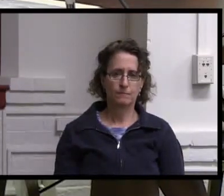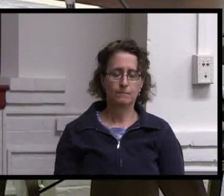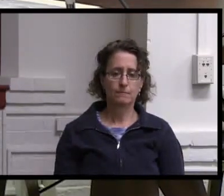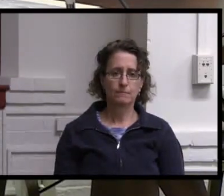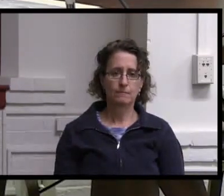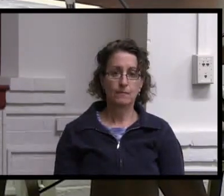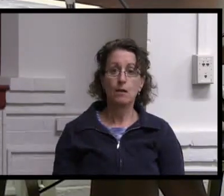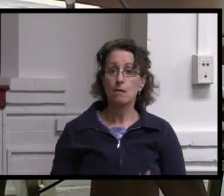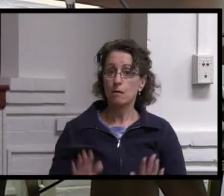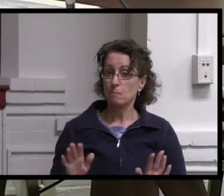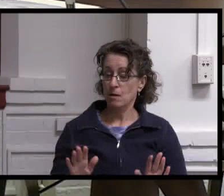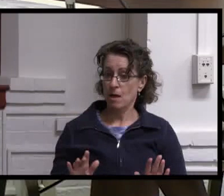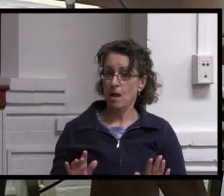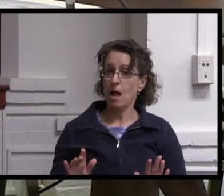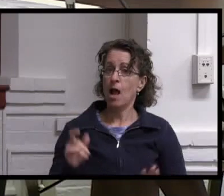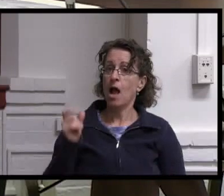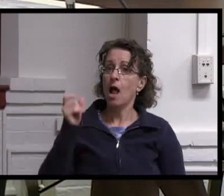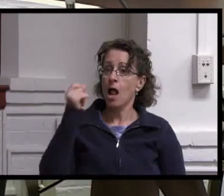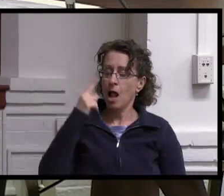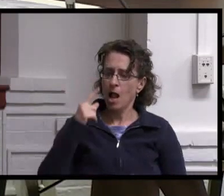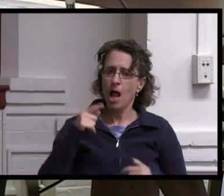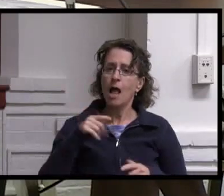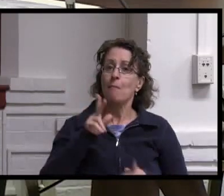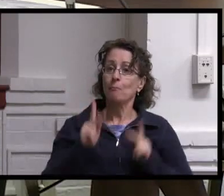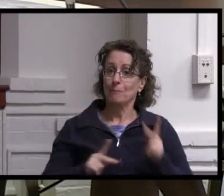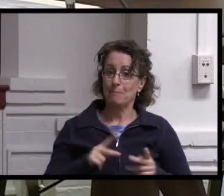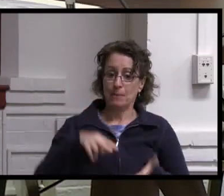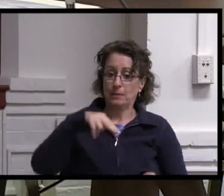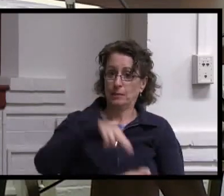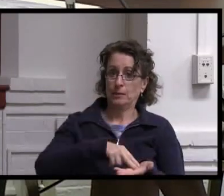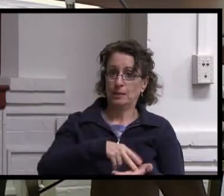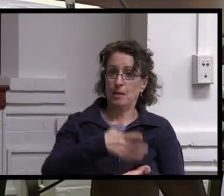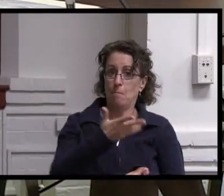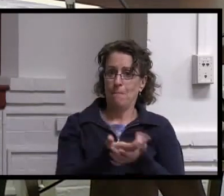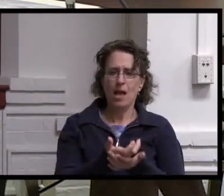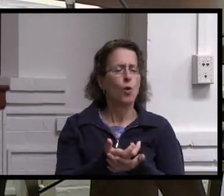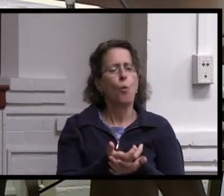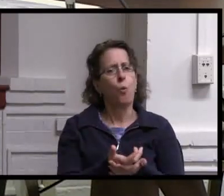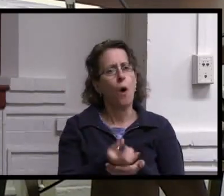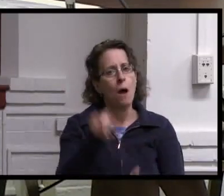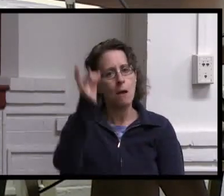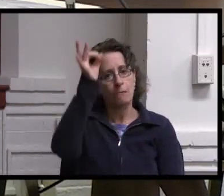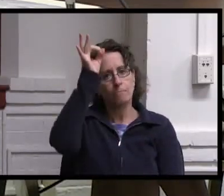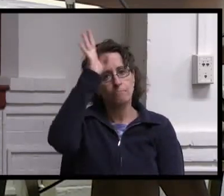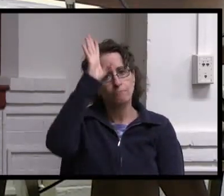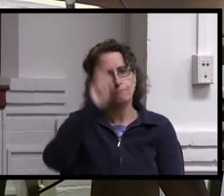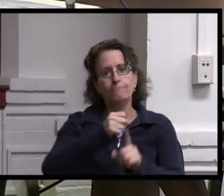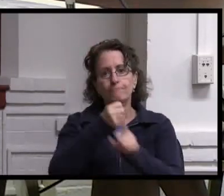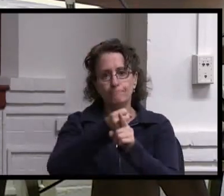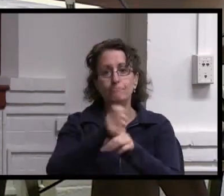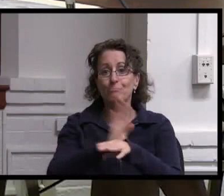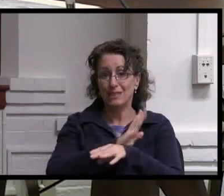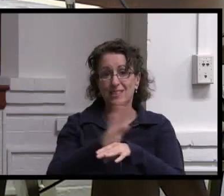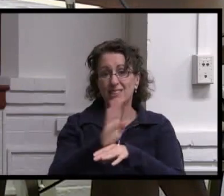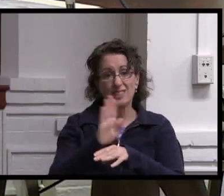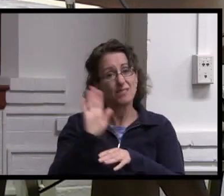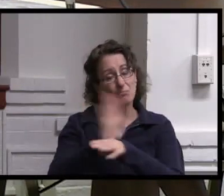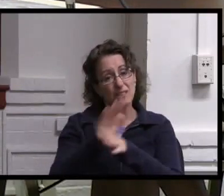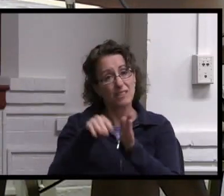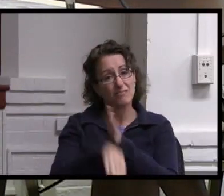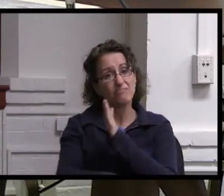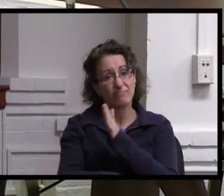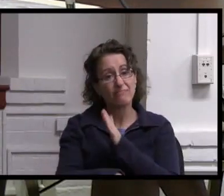minimize the impact that panhandling has on our downtown businesses. It is significant. You'll probably hear